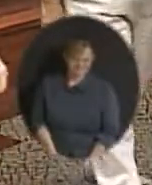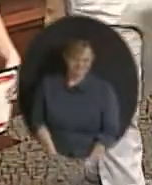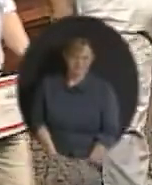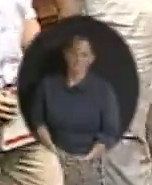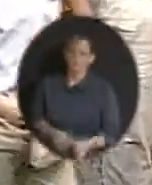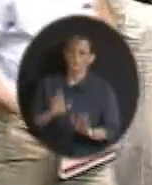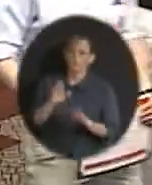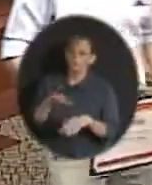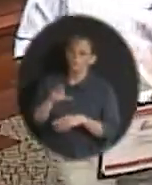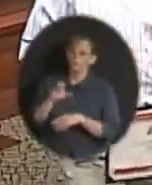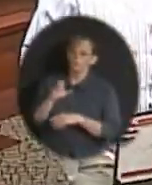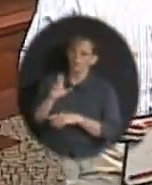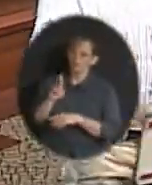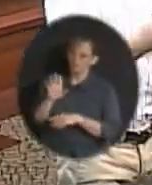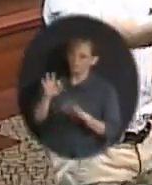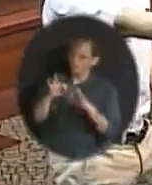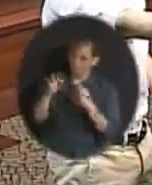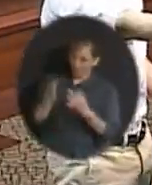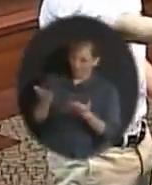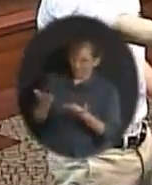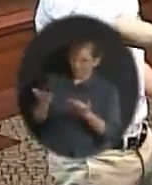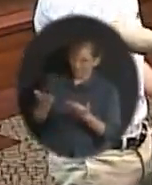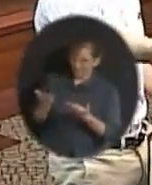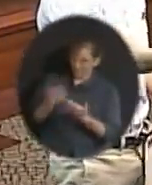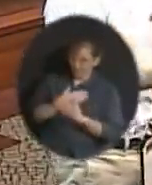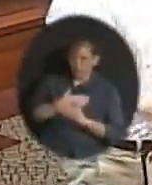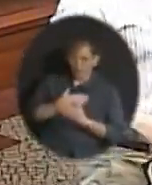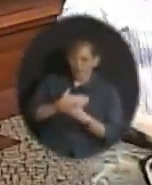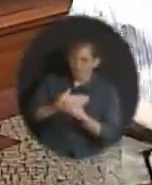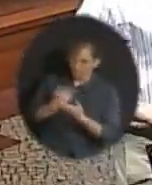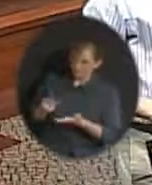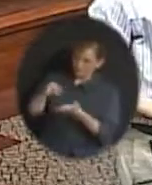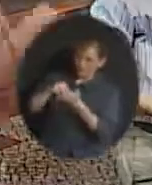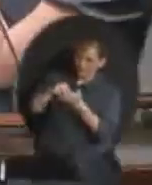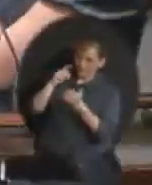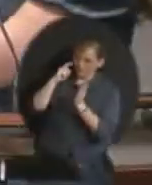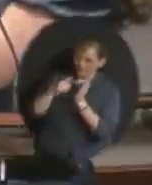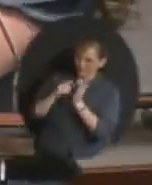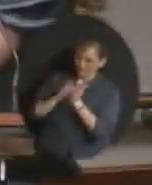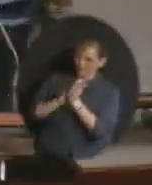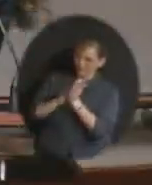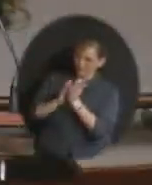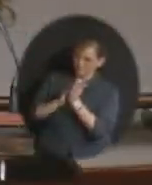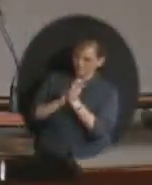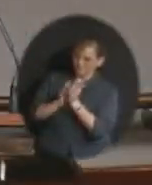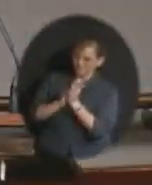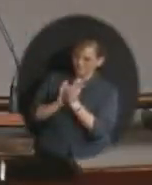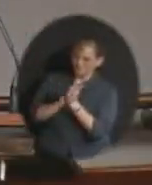Oh, and Clark, is your family here? We'd love for them to stand and be recognized as well.